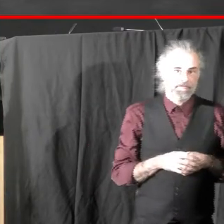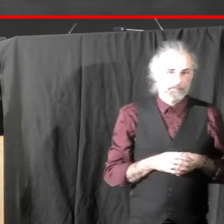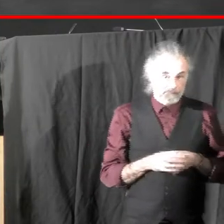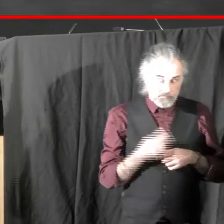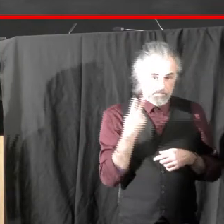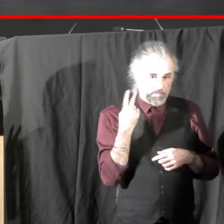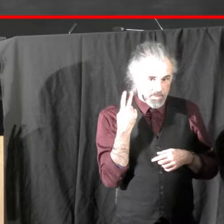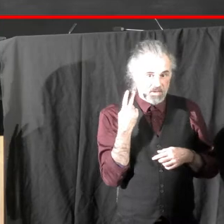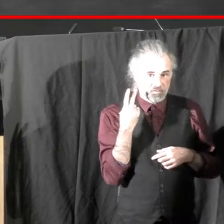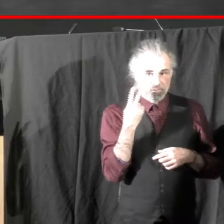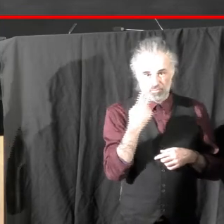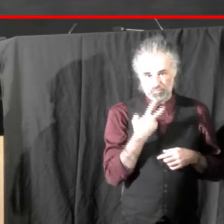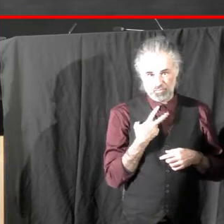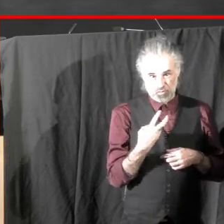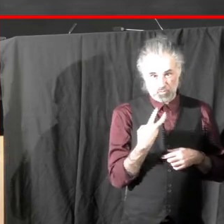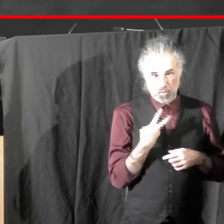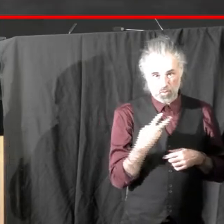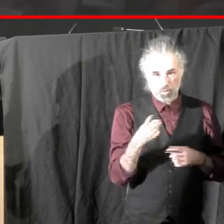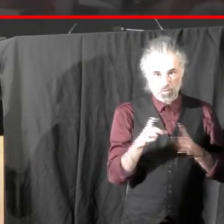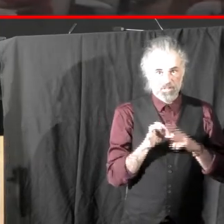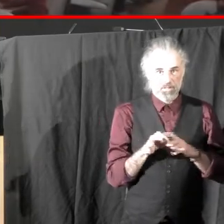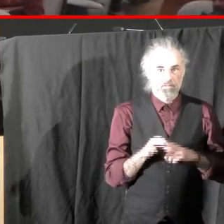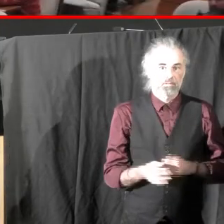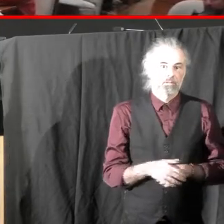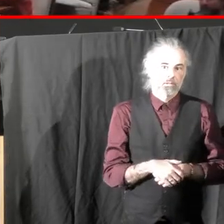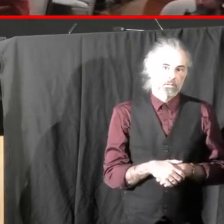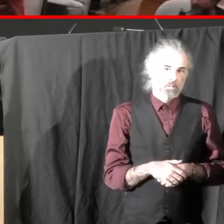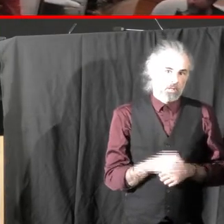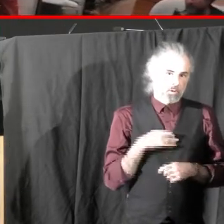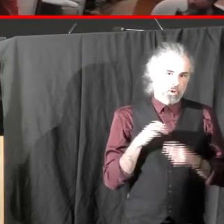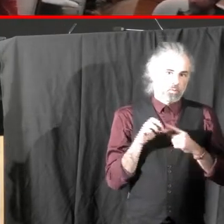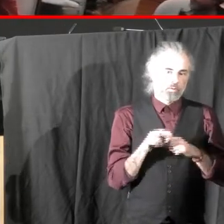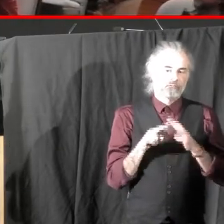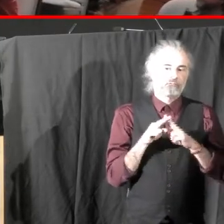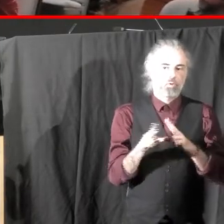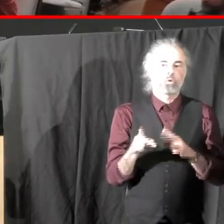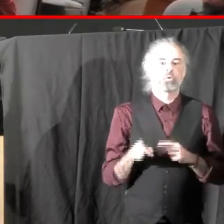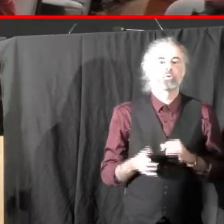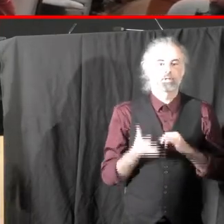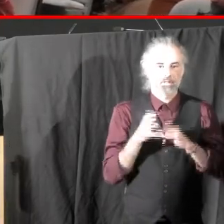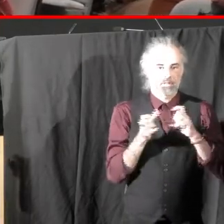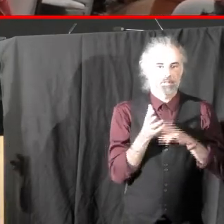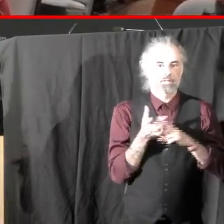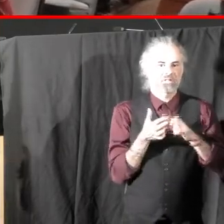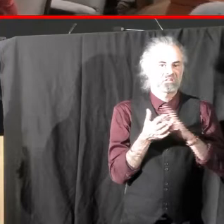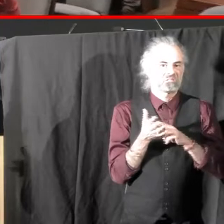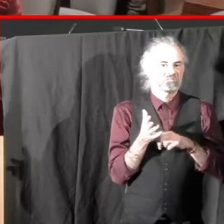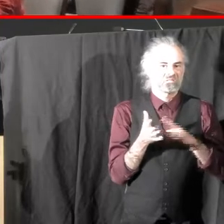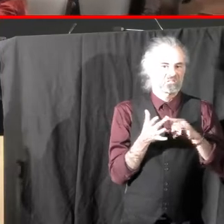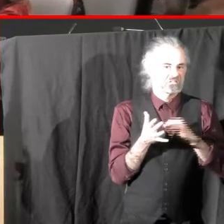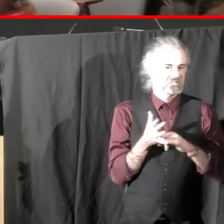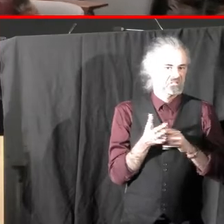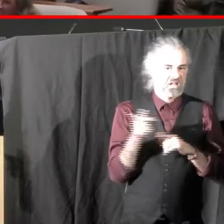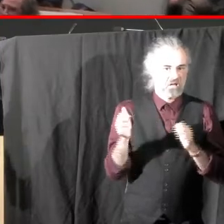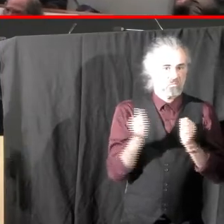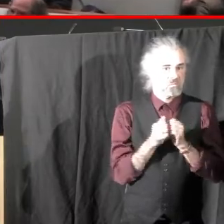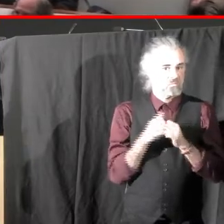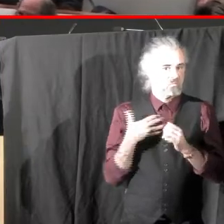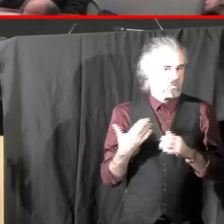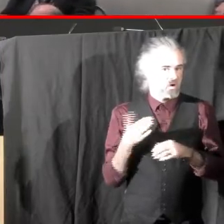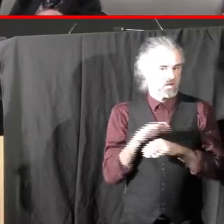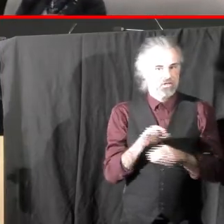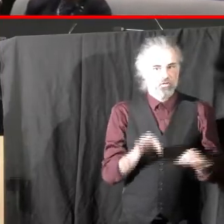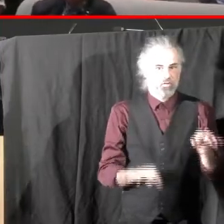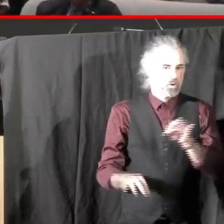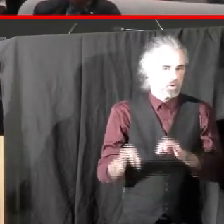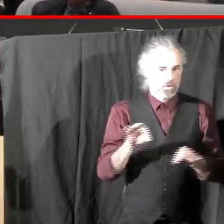Time for two more questions. Here we go. Question here. My question's for the scientist. From the first scene, I'm just wondering whether this paper's more about the science or more